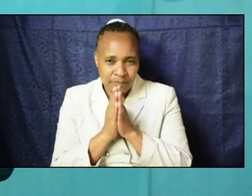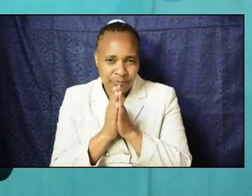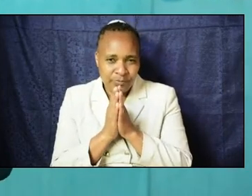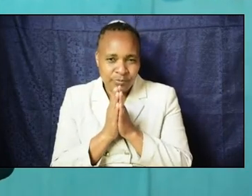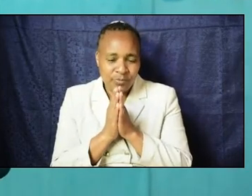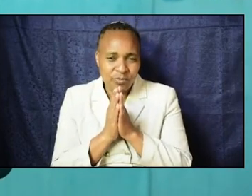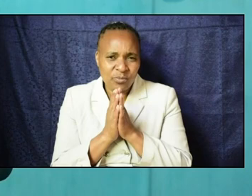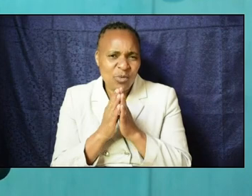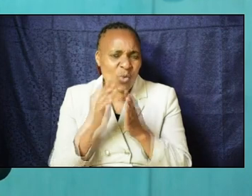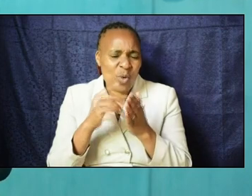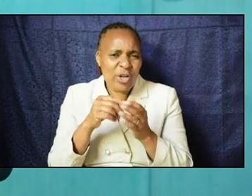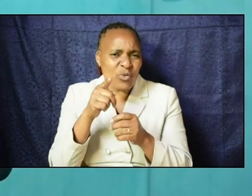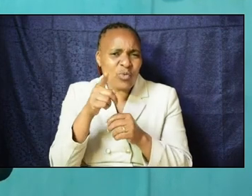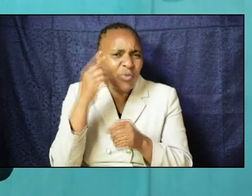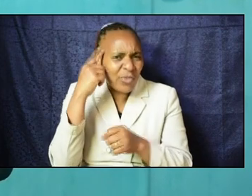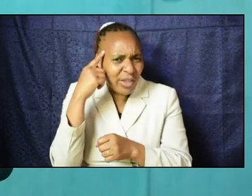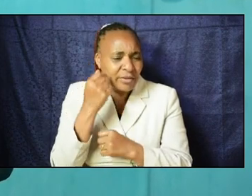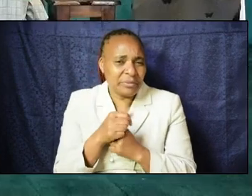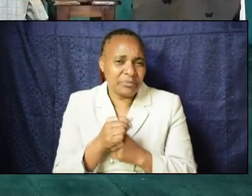What do you think, teacher?